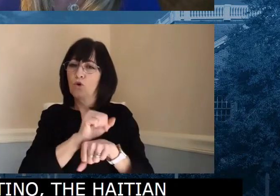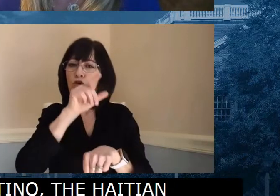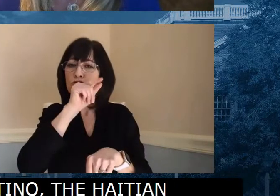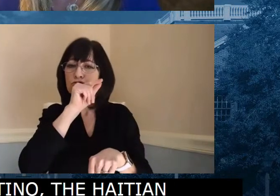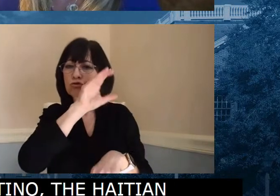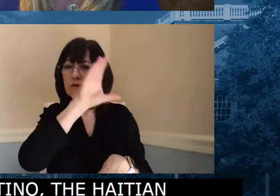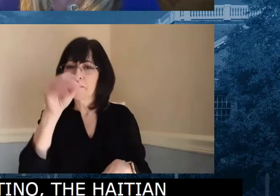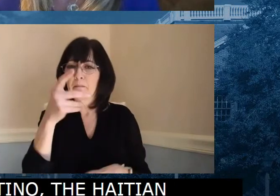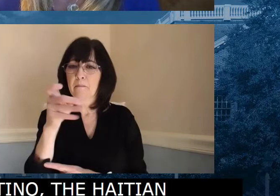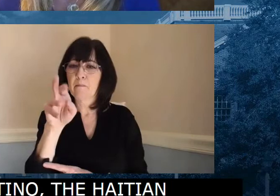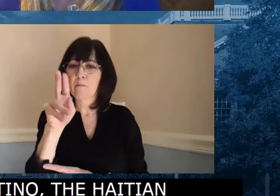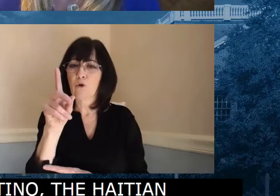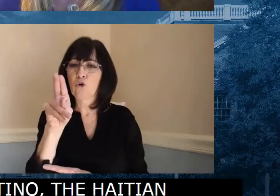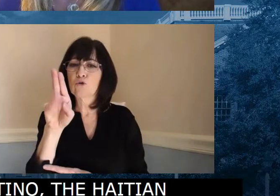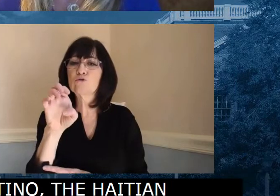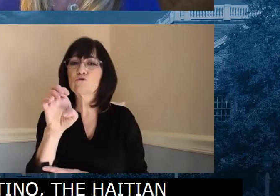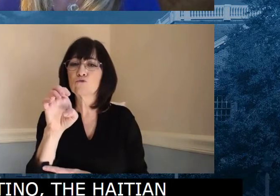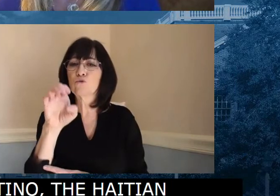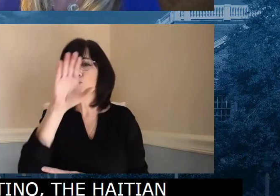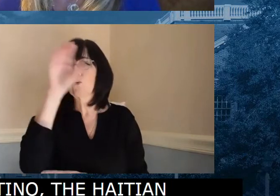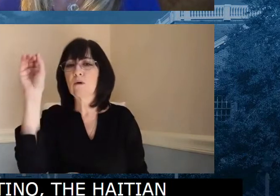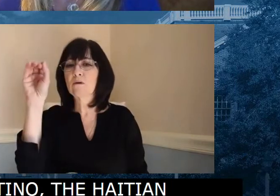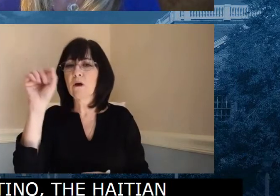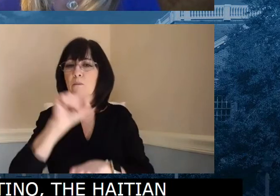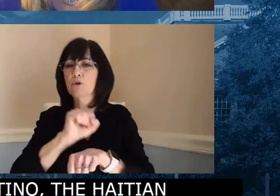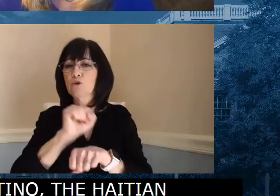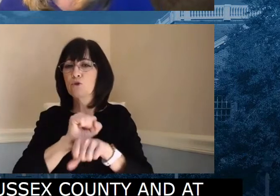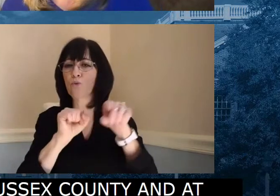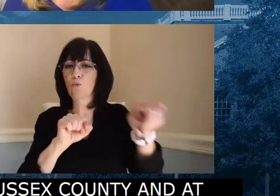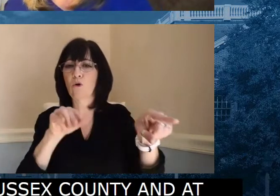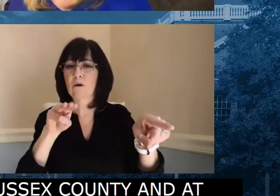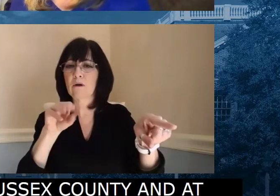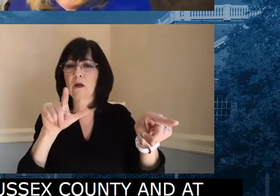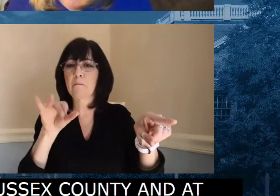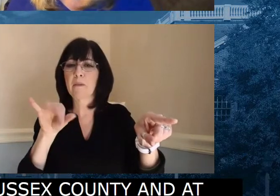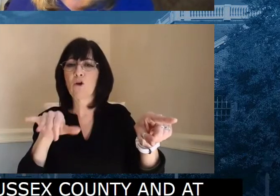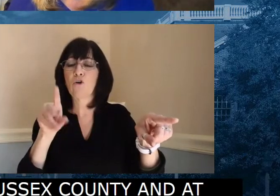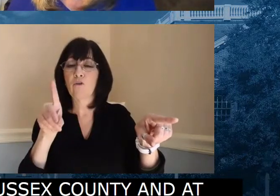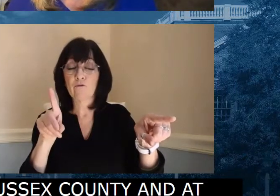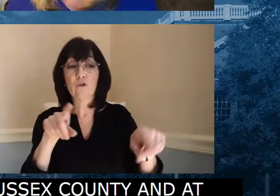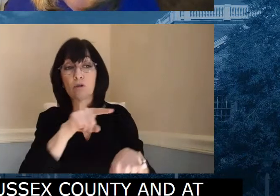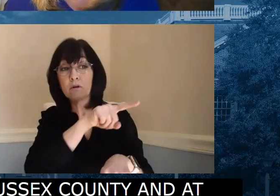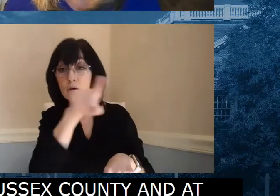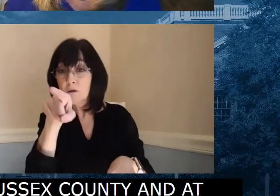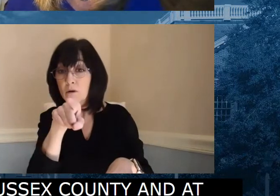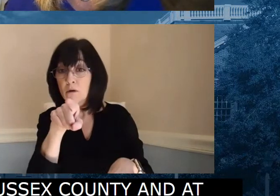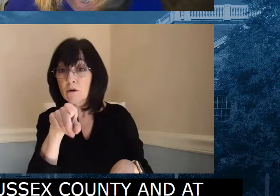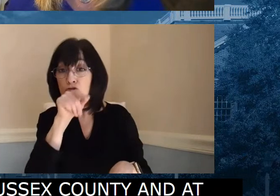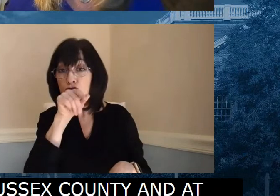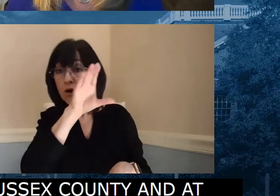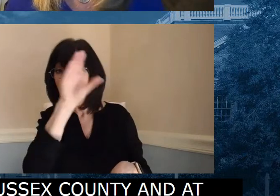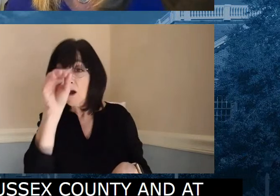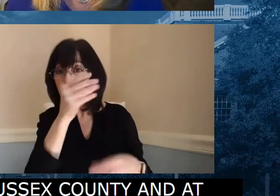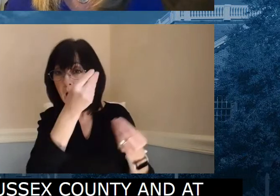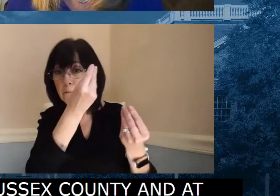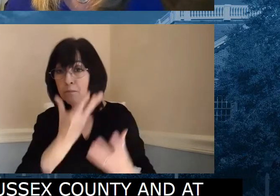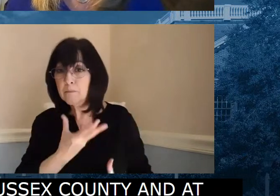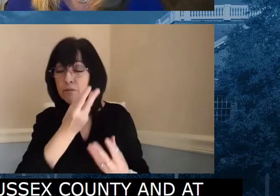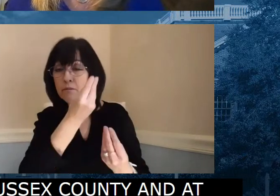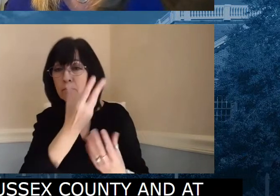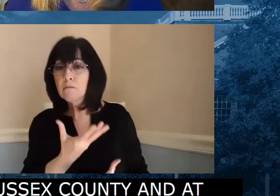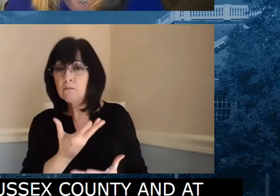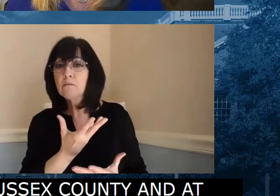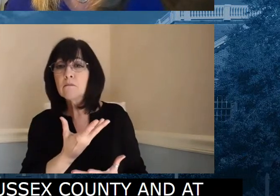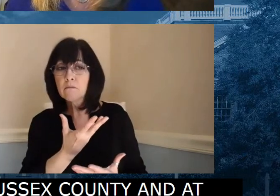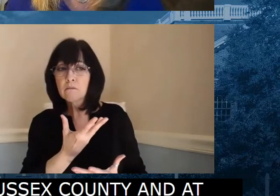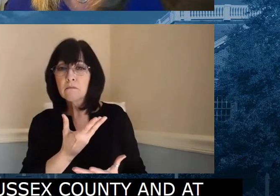plant. The report that we're hearing back from the plants is that the number of doses that they get each week,